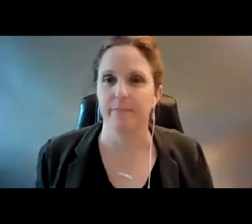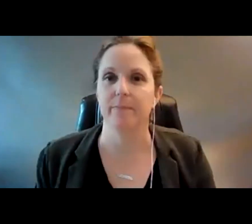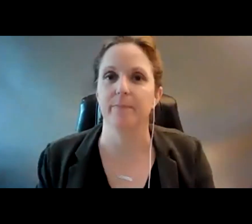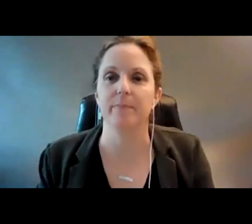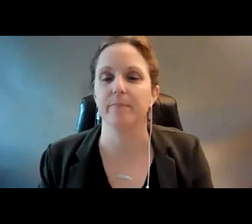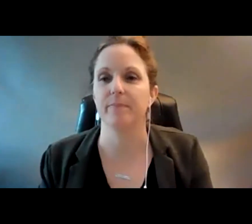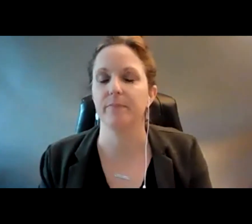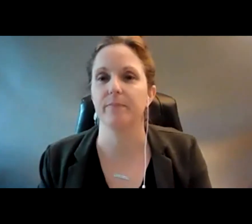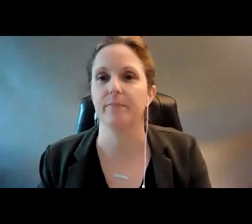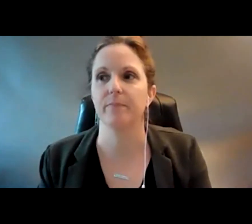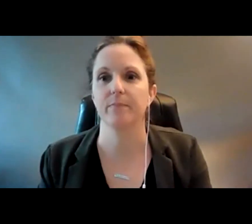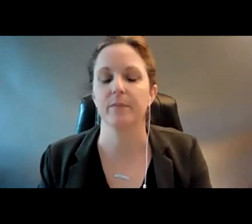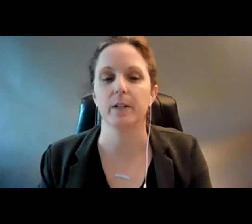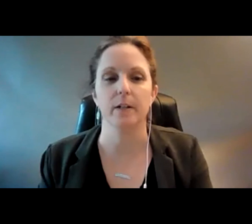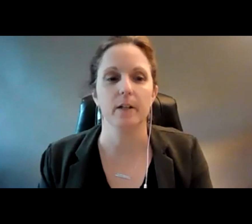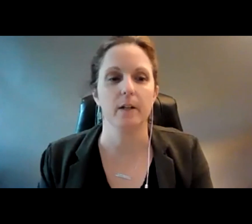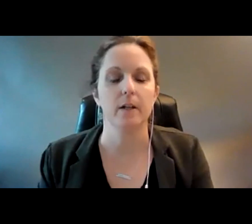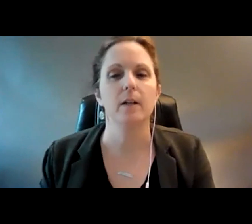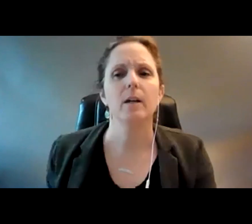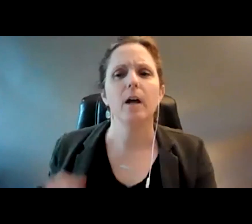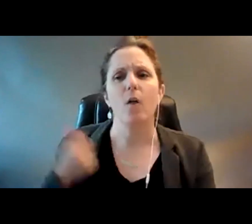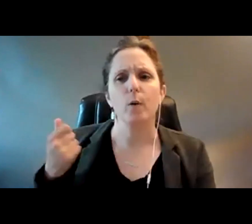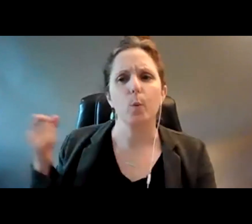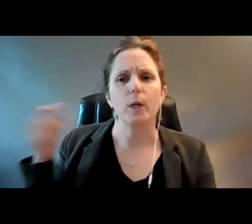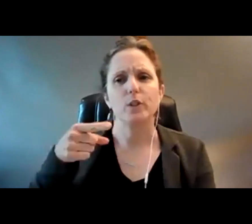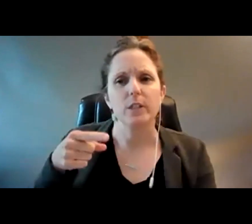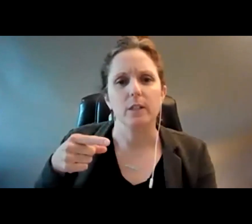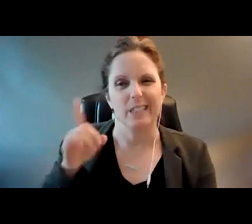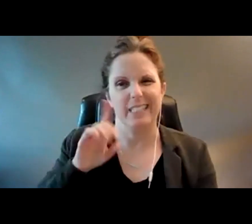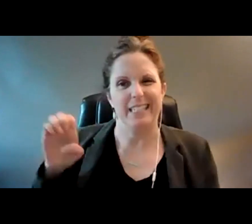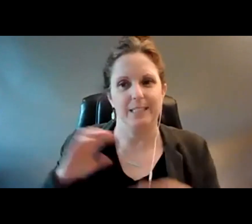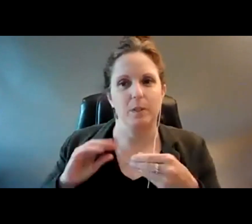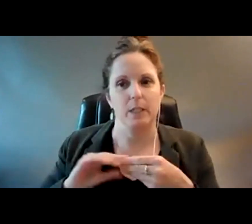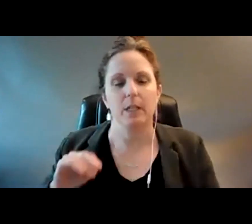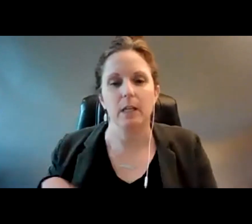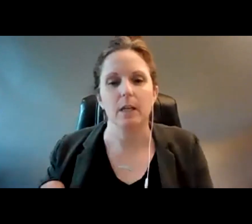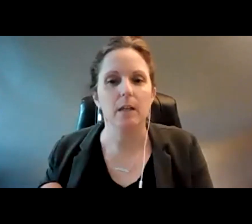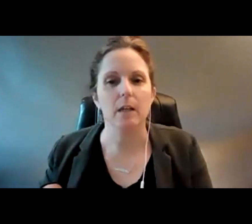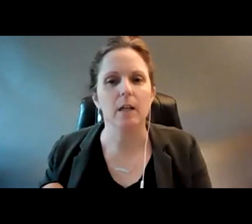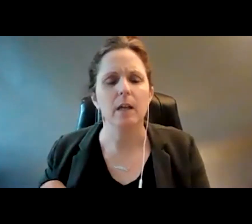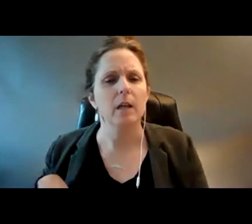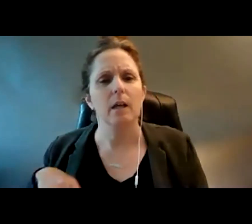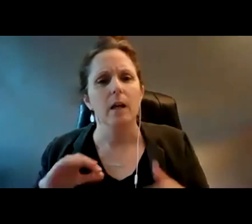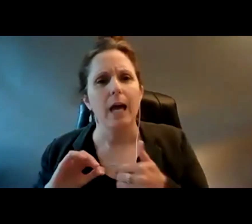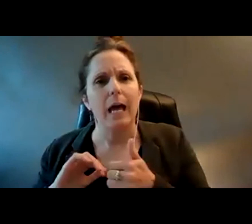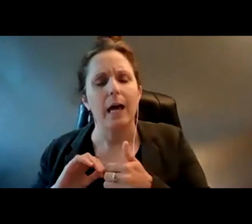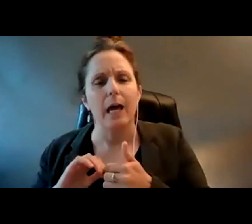quit smoking. But with a medication, and now it looks like with medication and some really good support, they can be quite